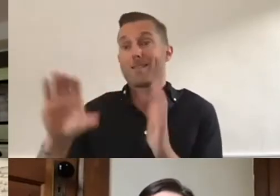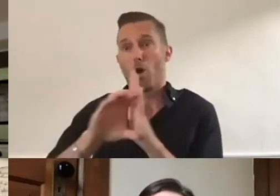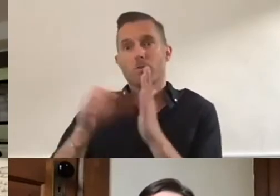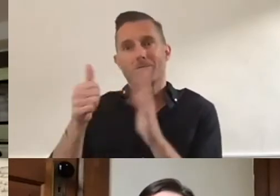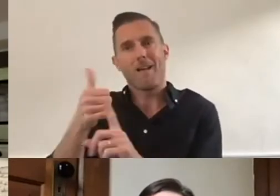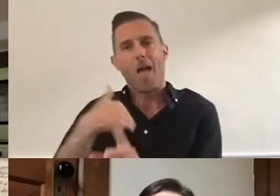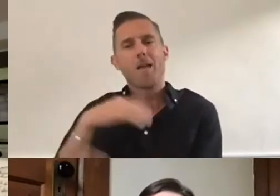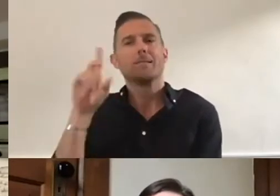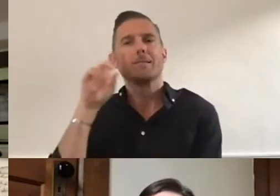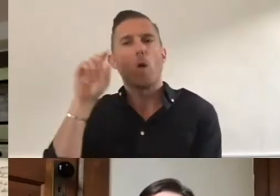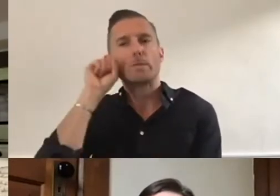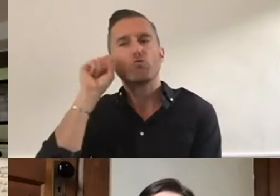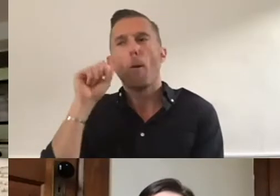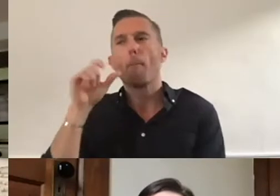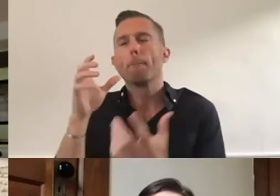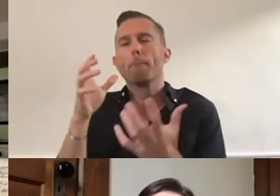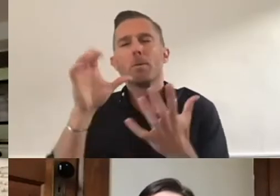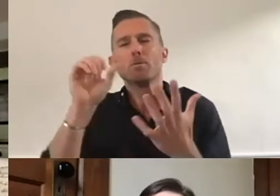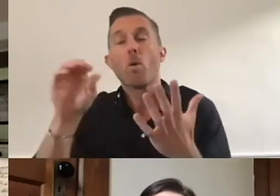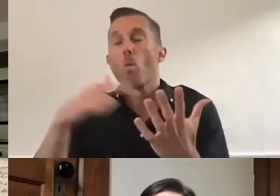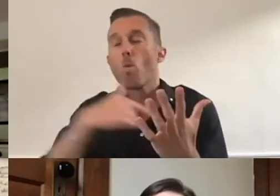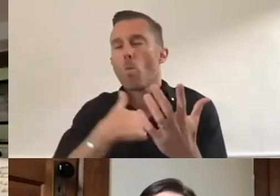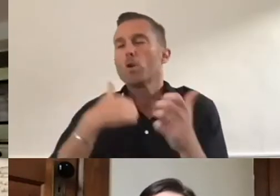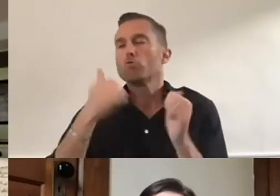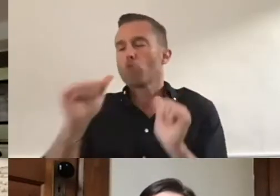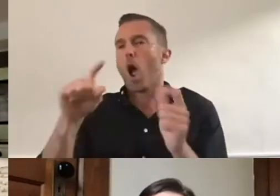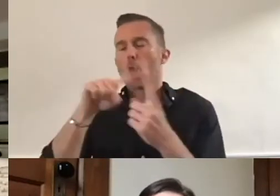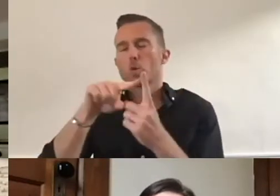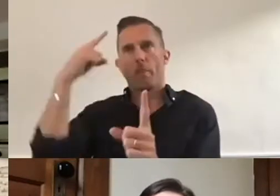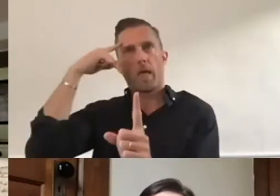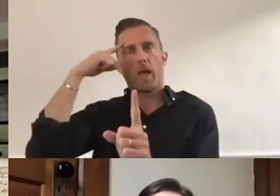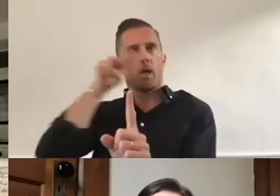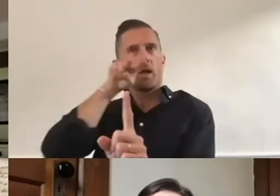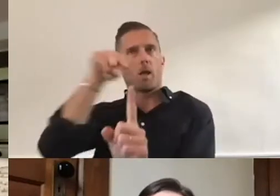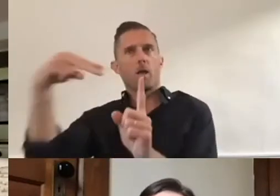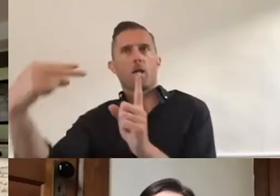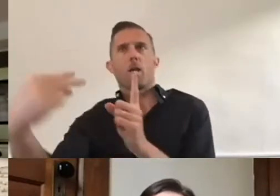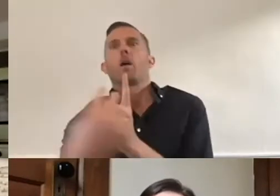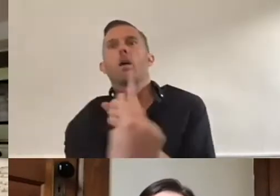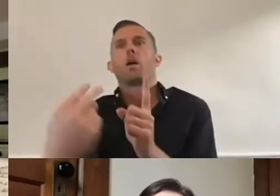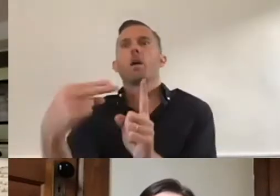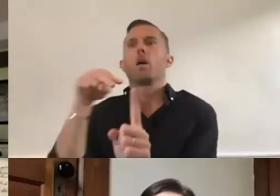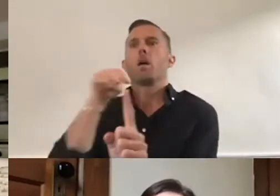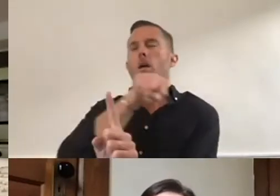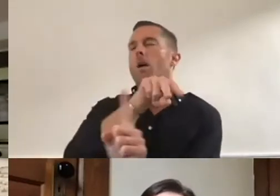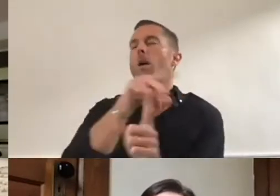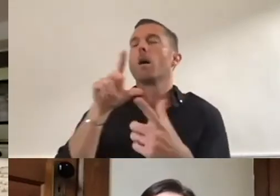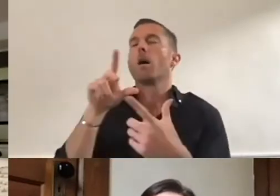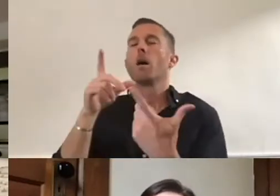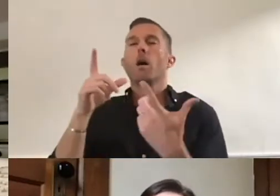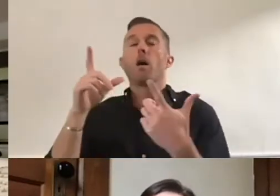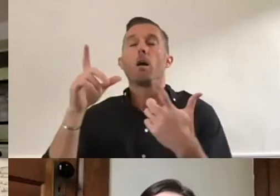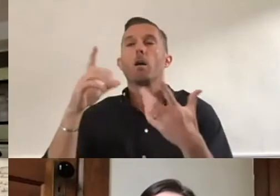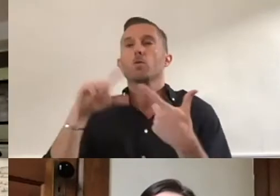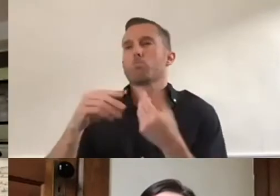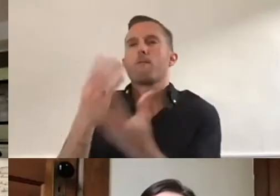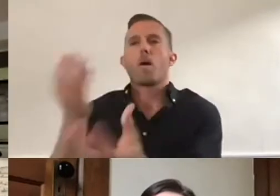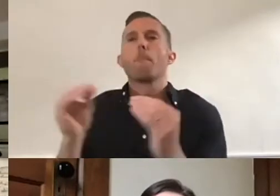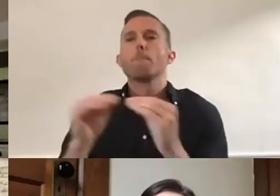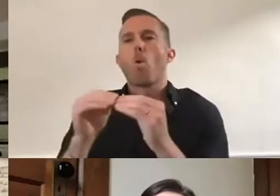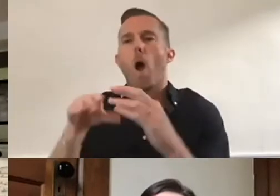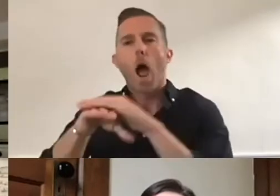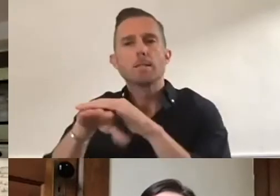from all angles and really be a resource for them in staffing and, just to bring them more insight into the